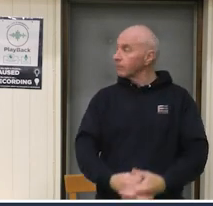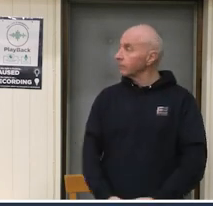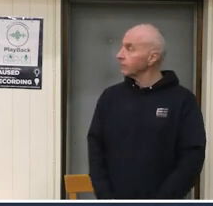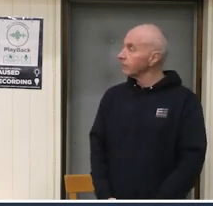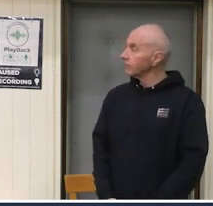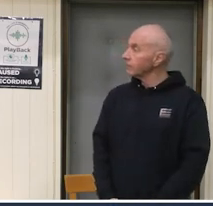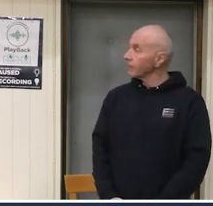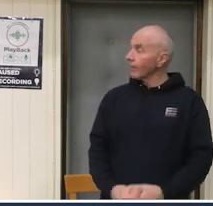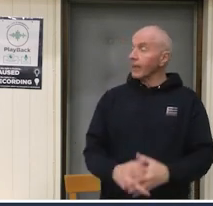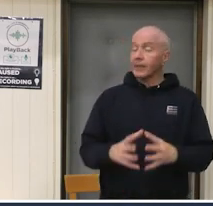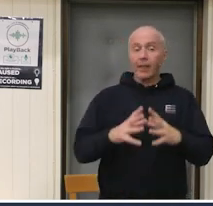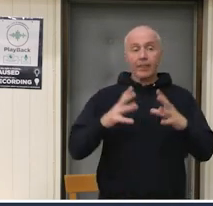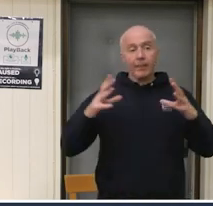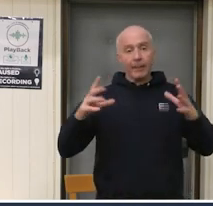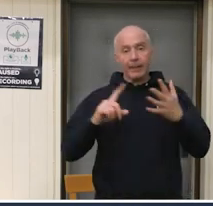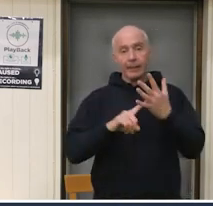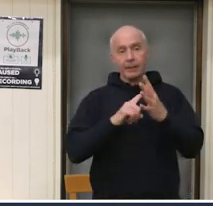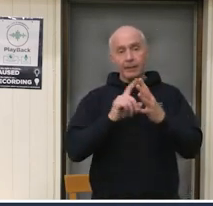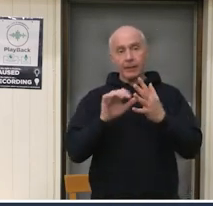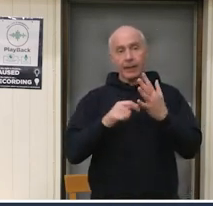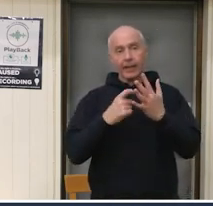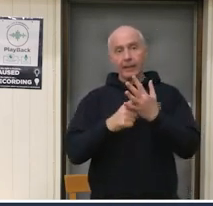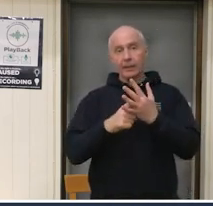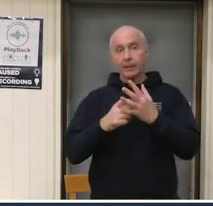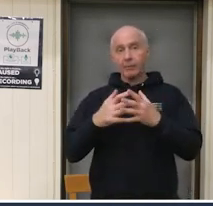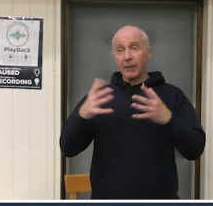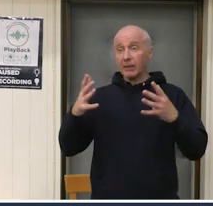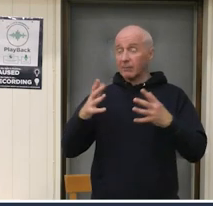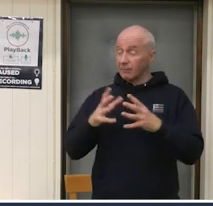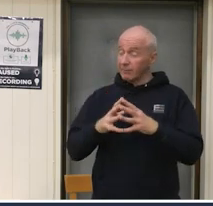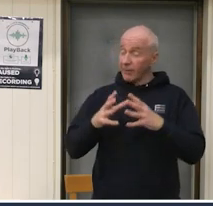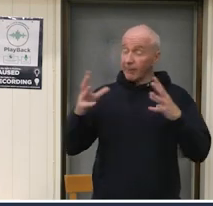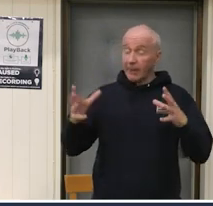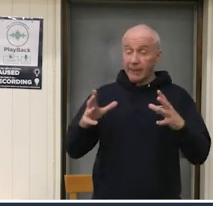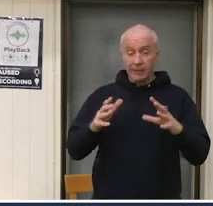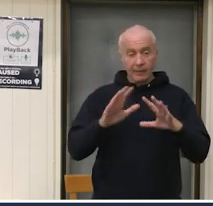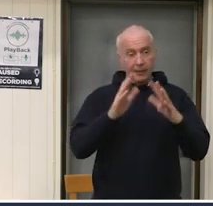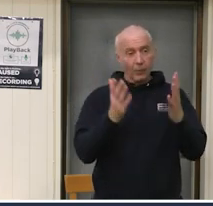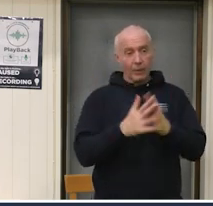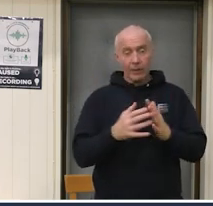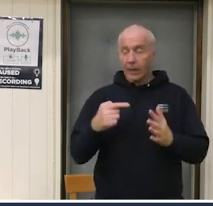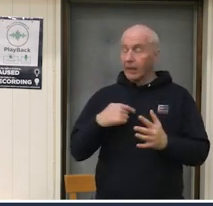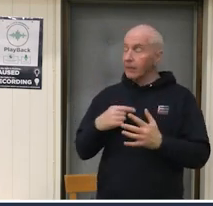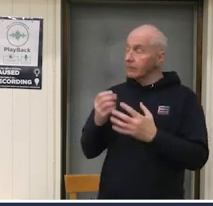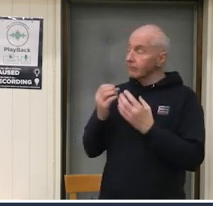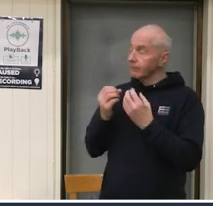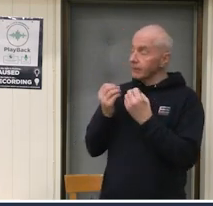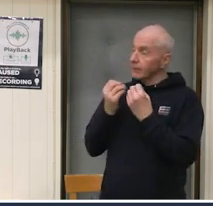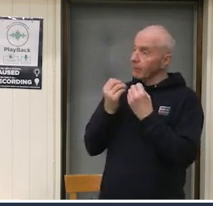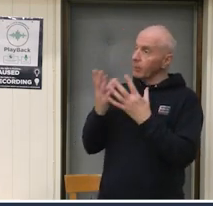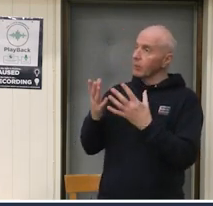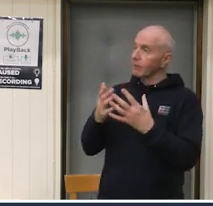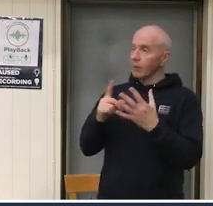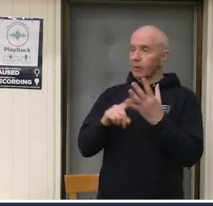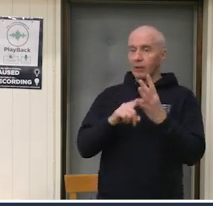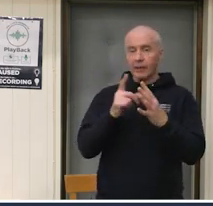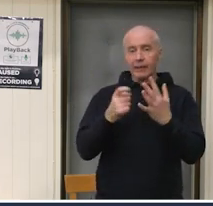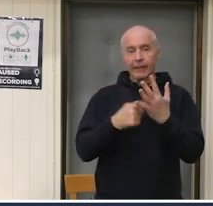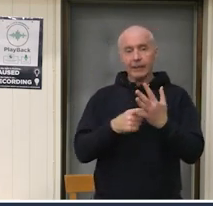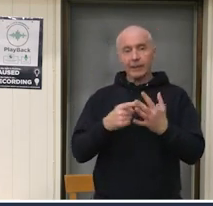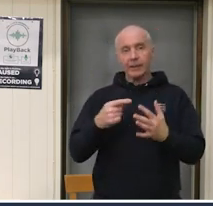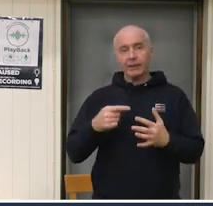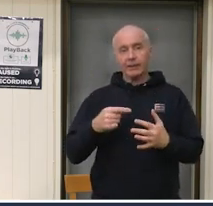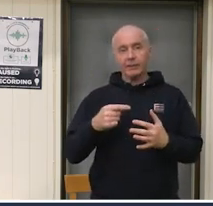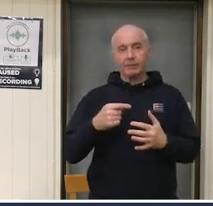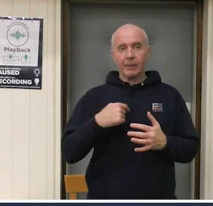It's the biggest laser ever built in the world. It's unprecedented. I think it's the most beautiful laser ever built, but I'm weird in what I think is